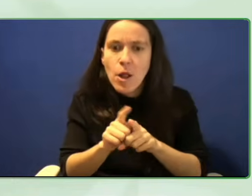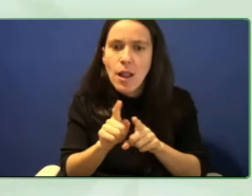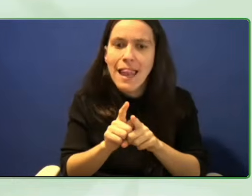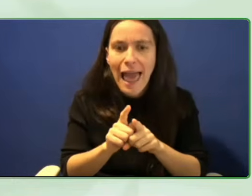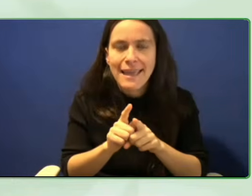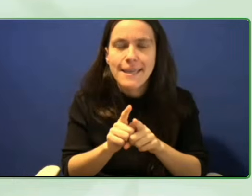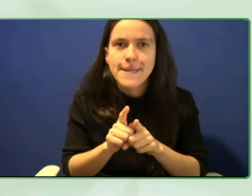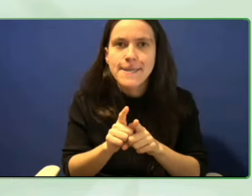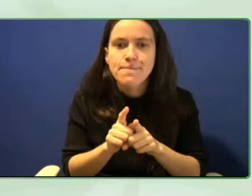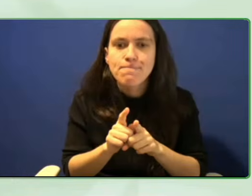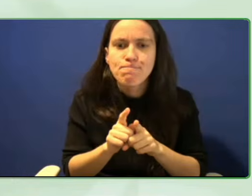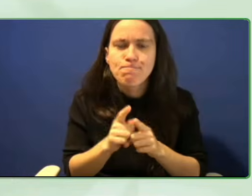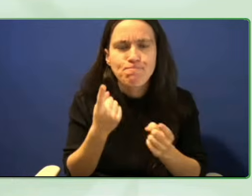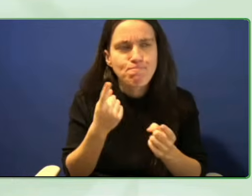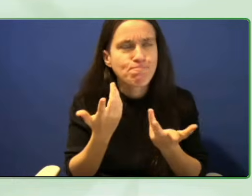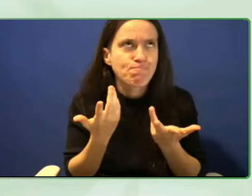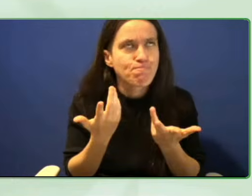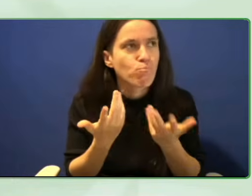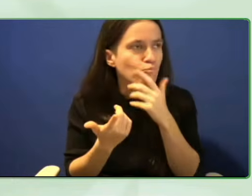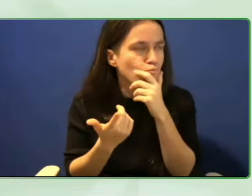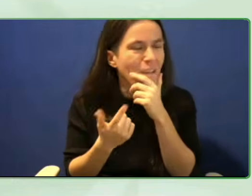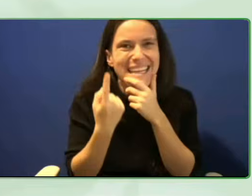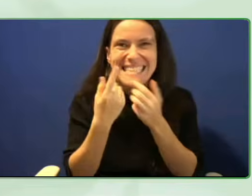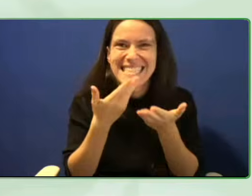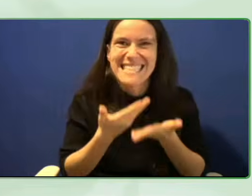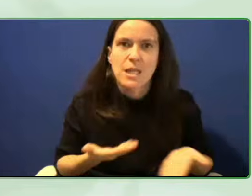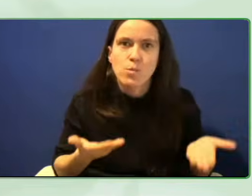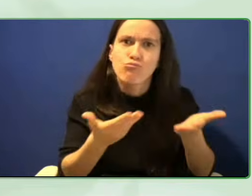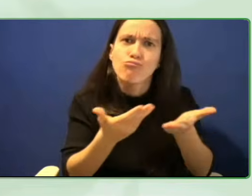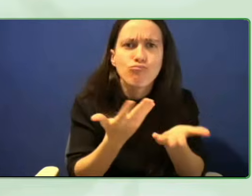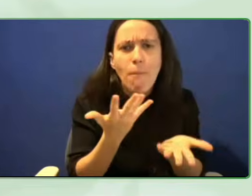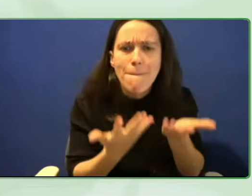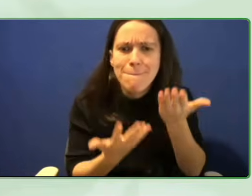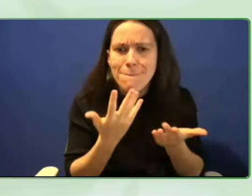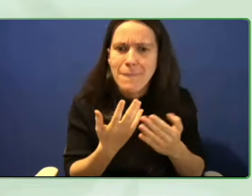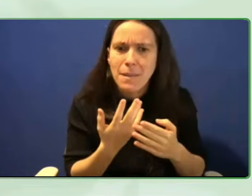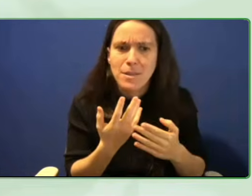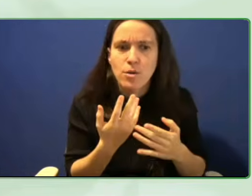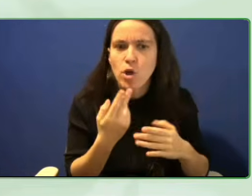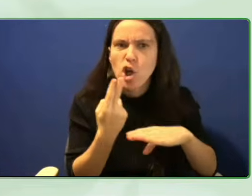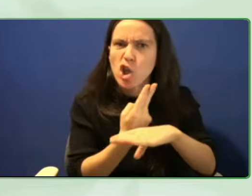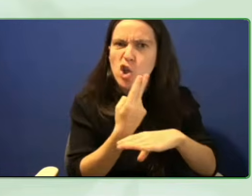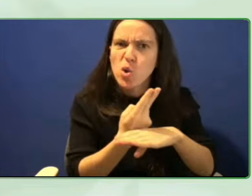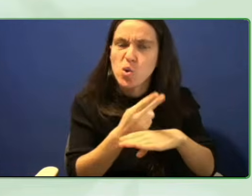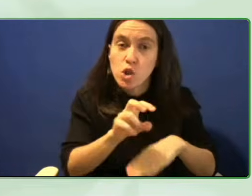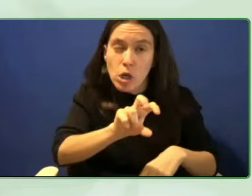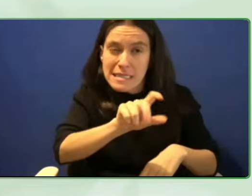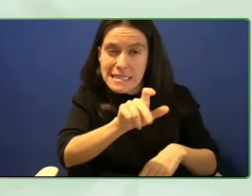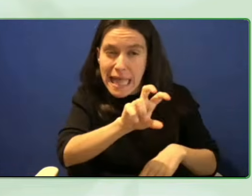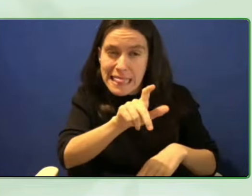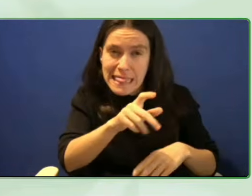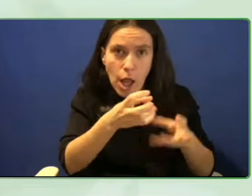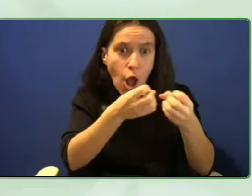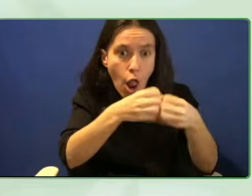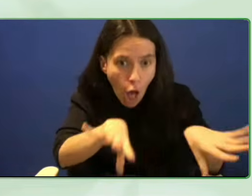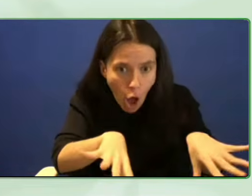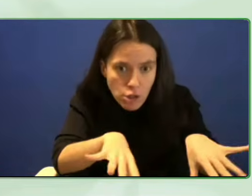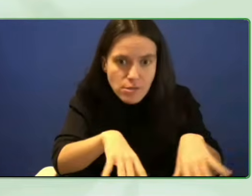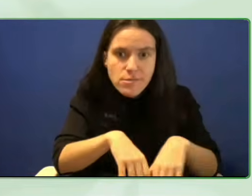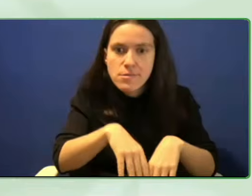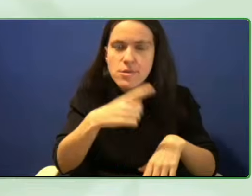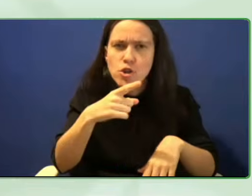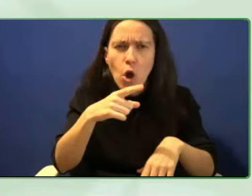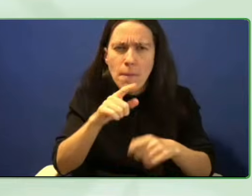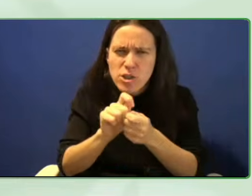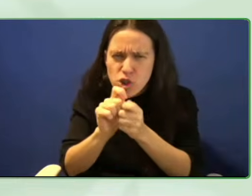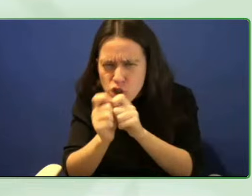from situations where users' settings get lost or people need to reverse settings. If you've got a